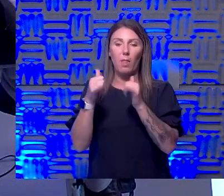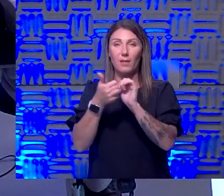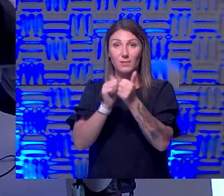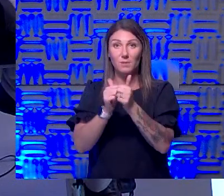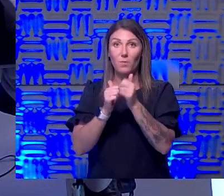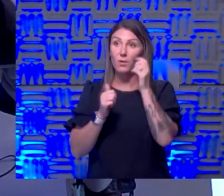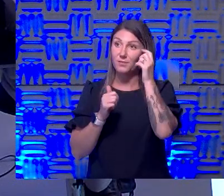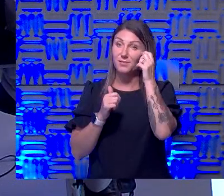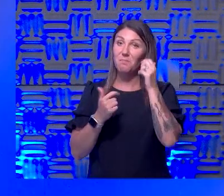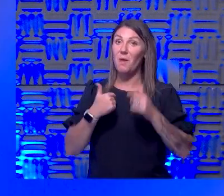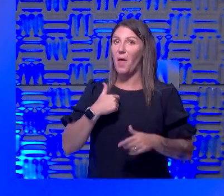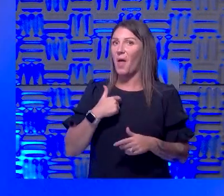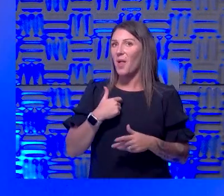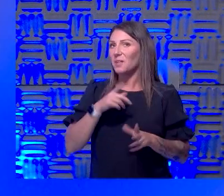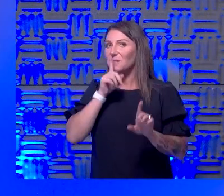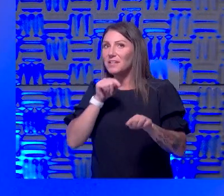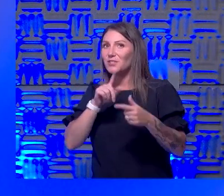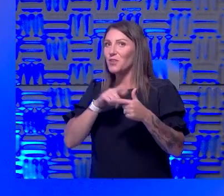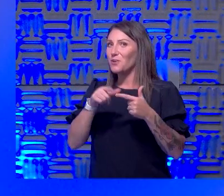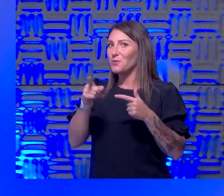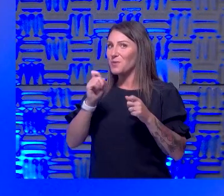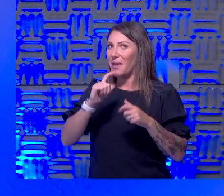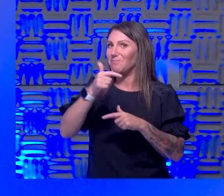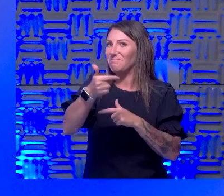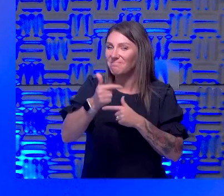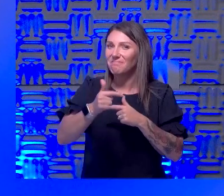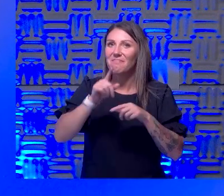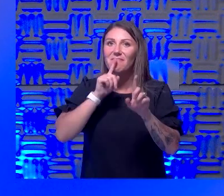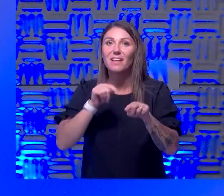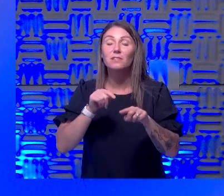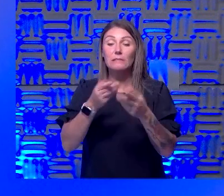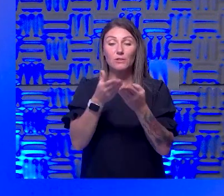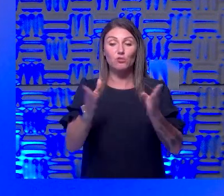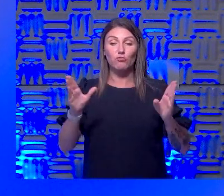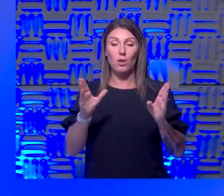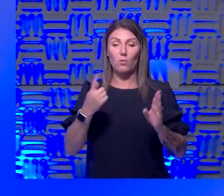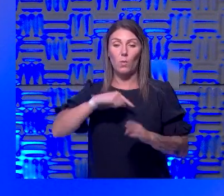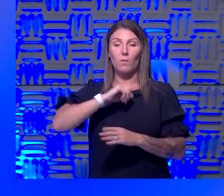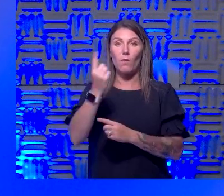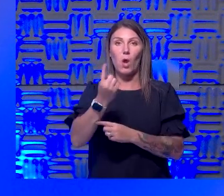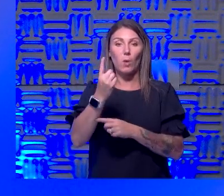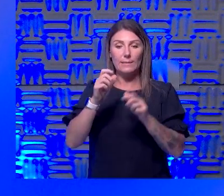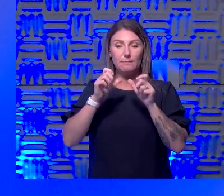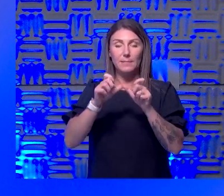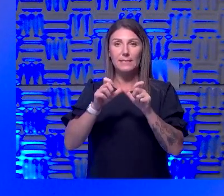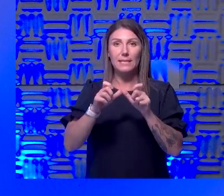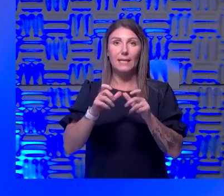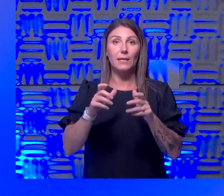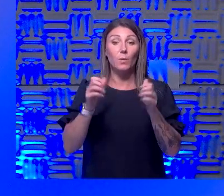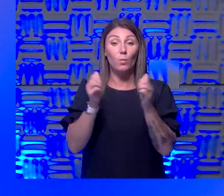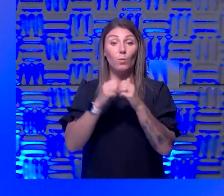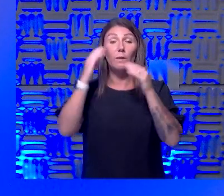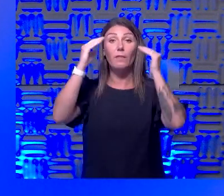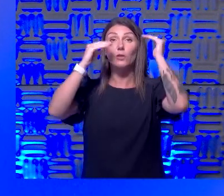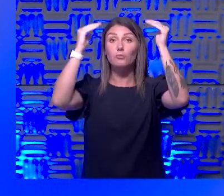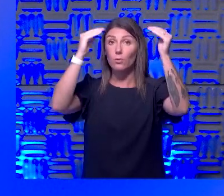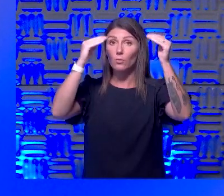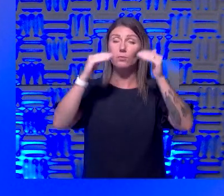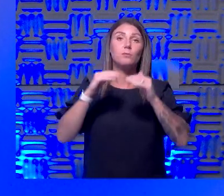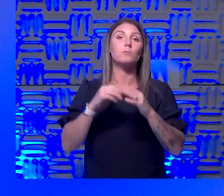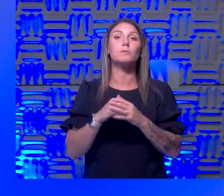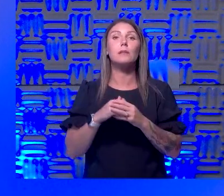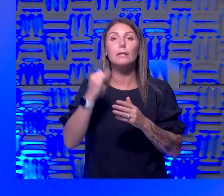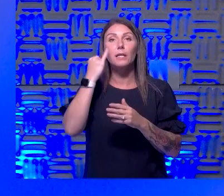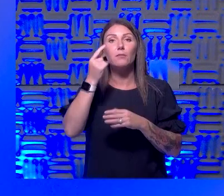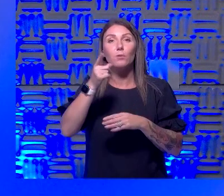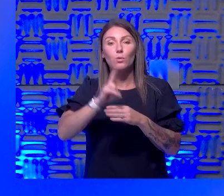Well, I'll take it and you can run with it. Go ahead. I think in general we have always maintained, even with adults, if you